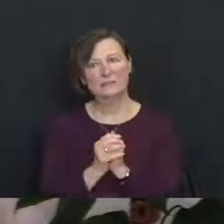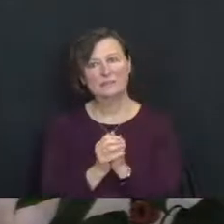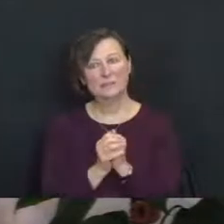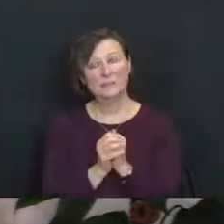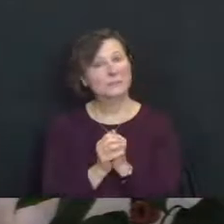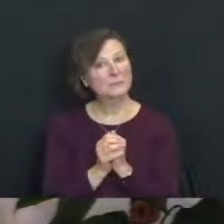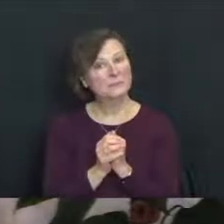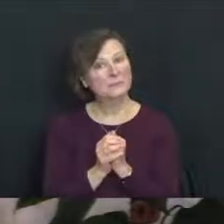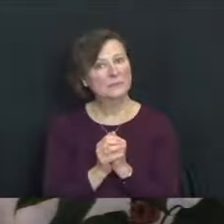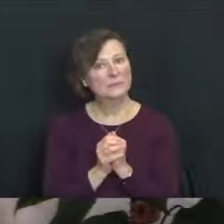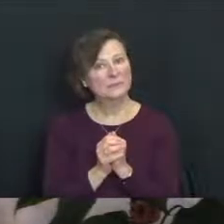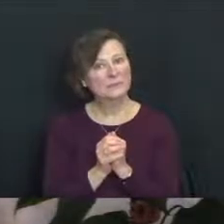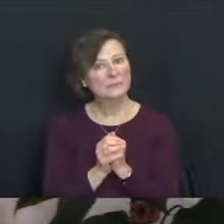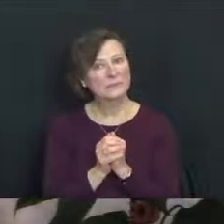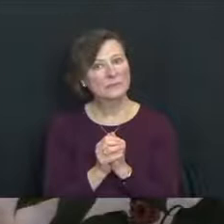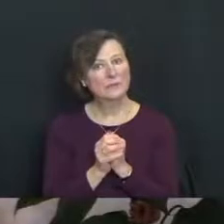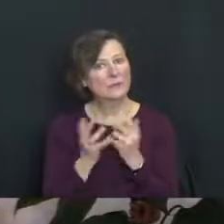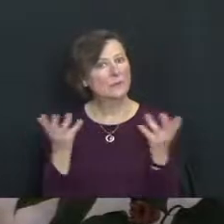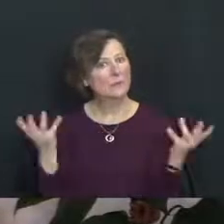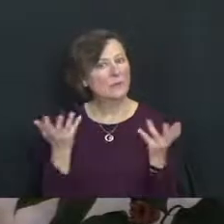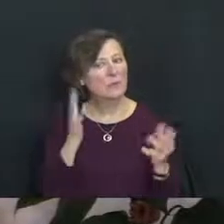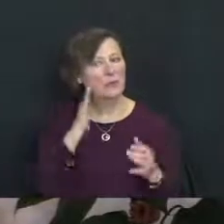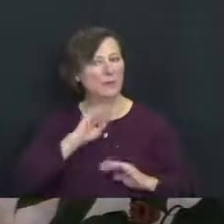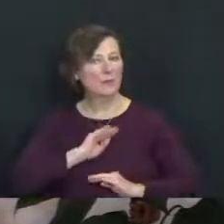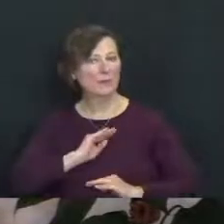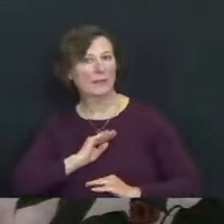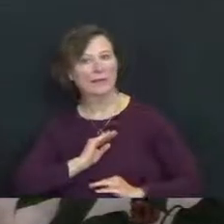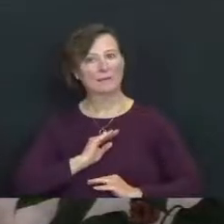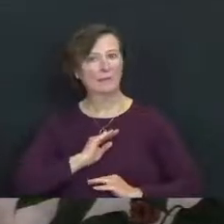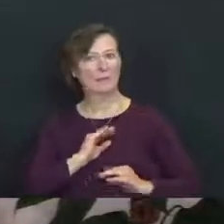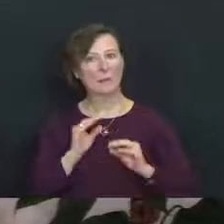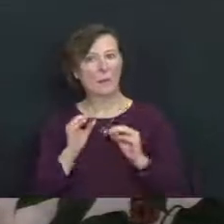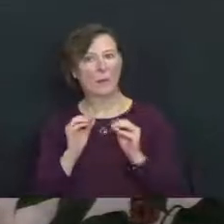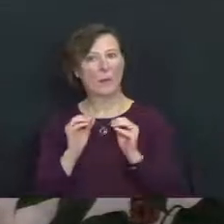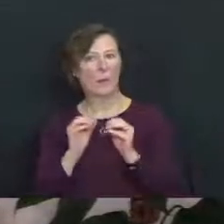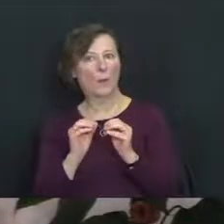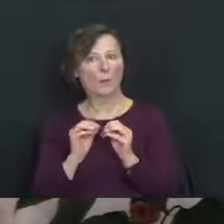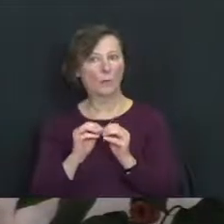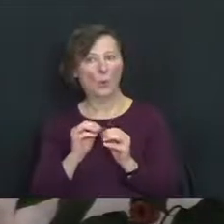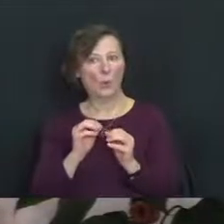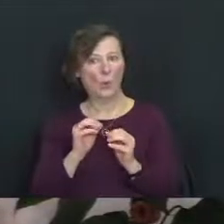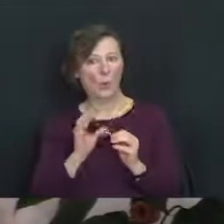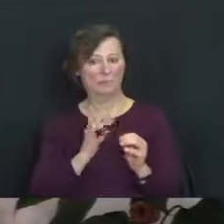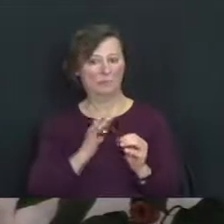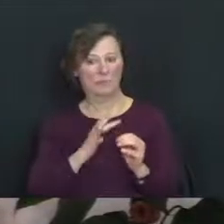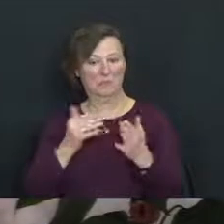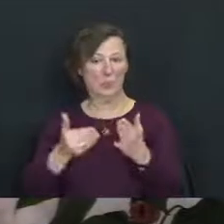Well, what does satisfy? How about a spiffier new version of success?